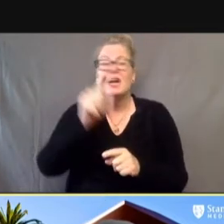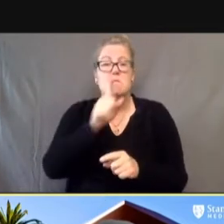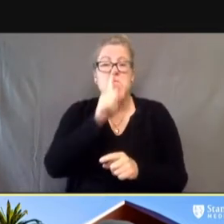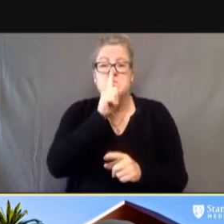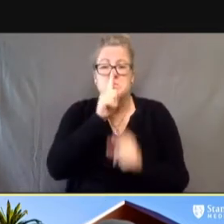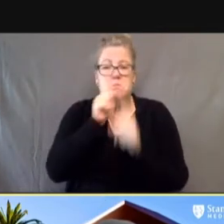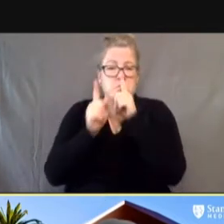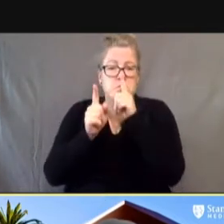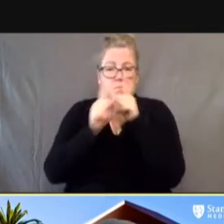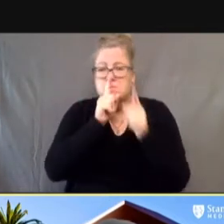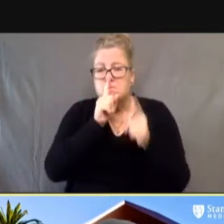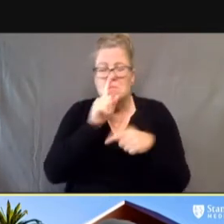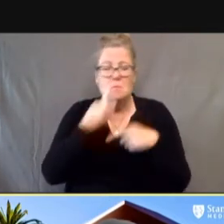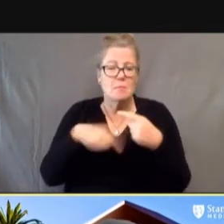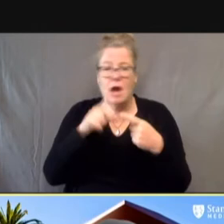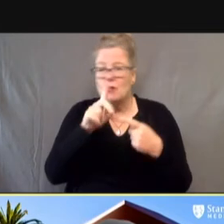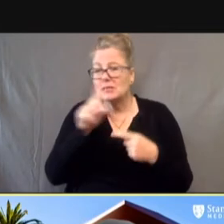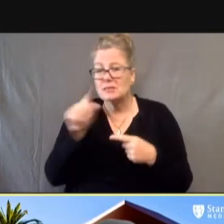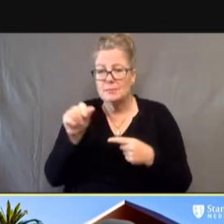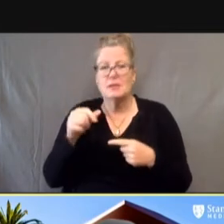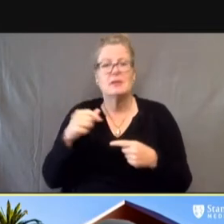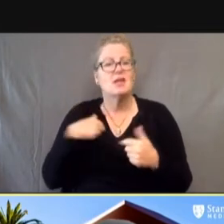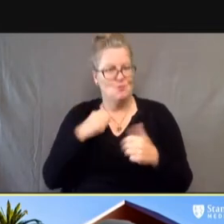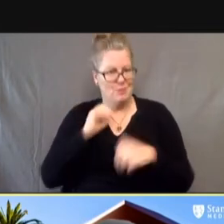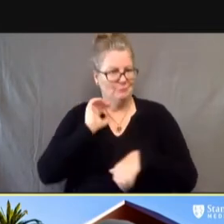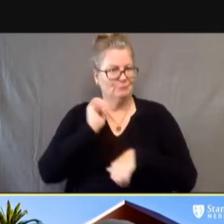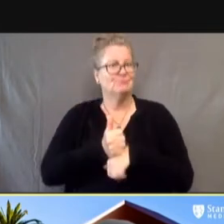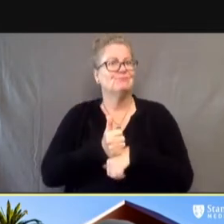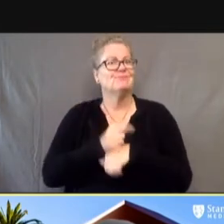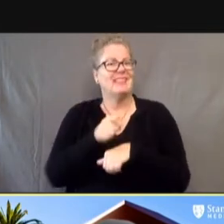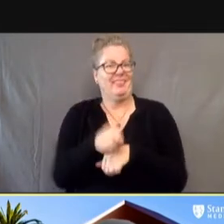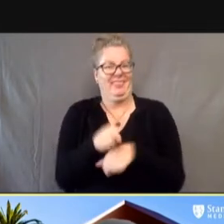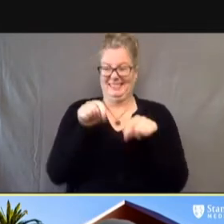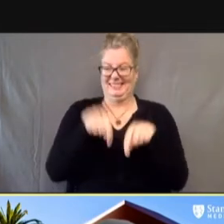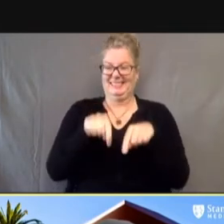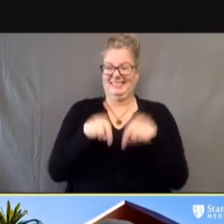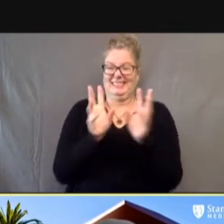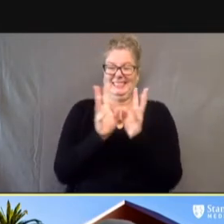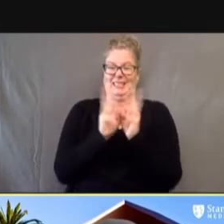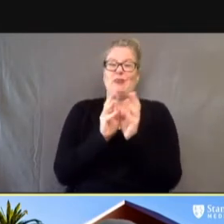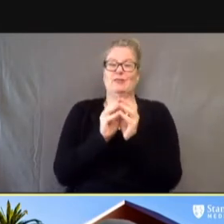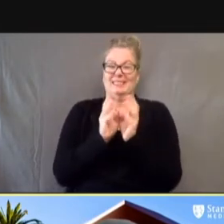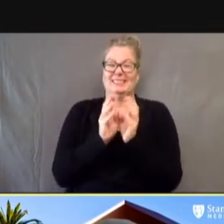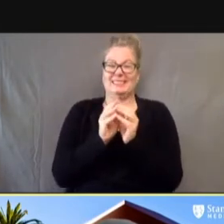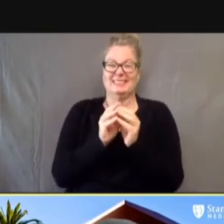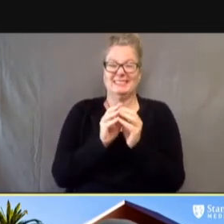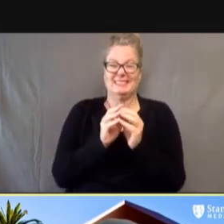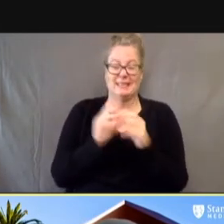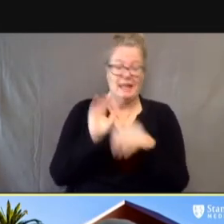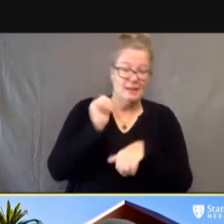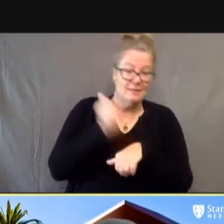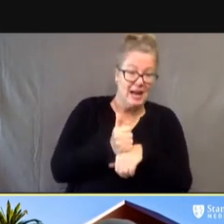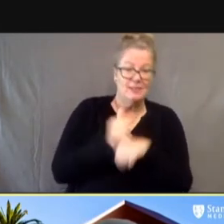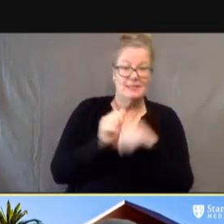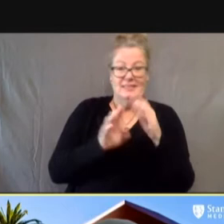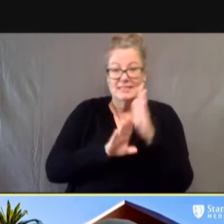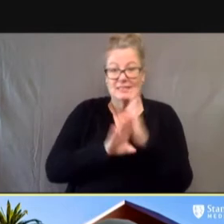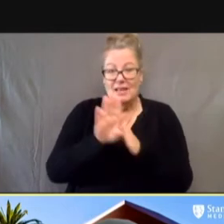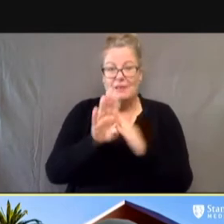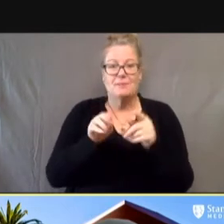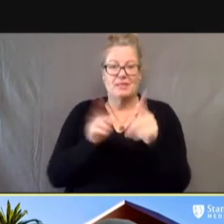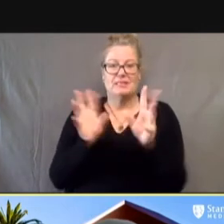we started this conference, and it was first founded and developed in the summer of 2019, and we began